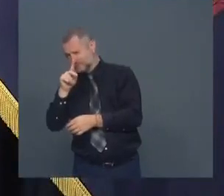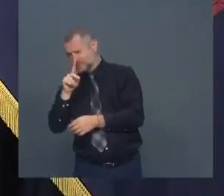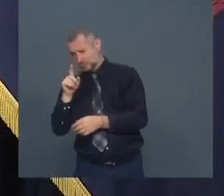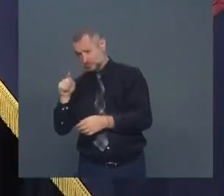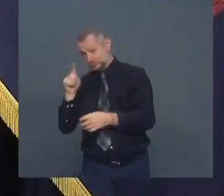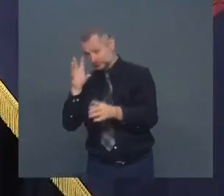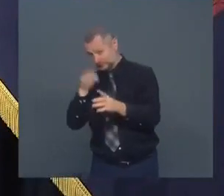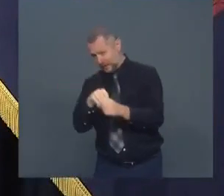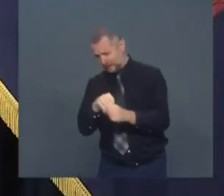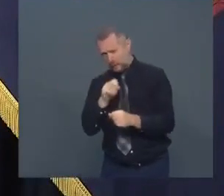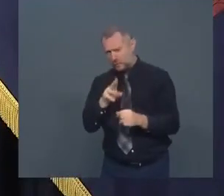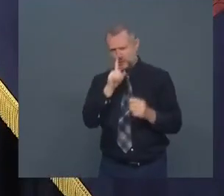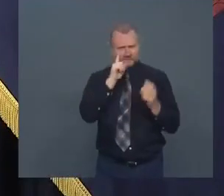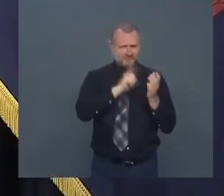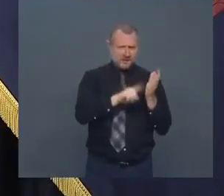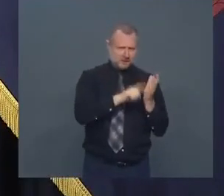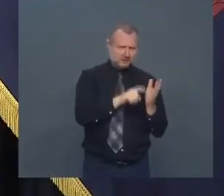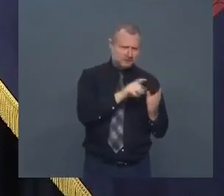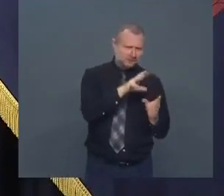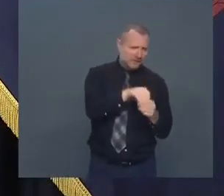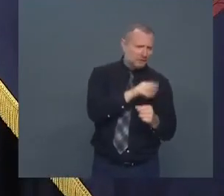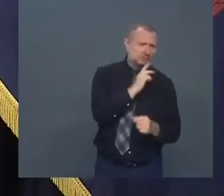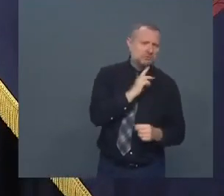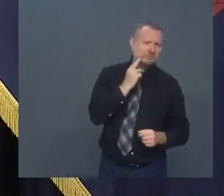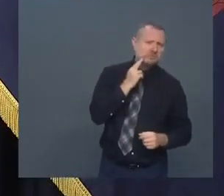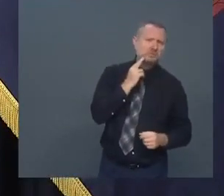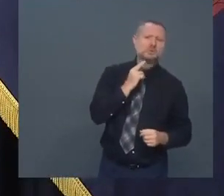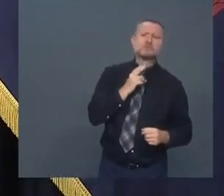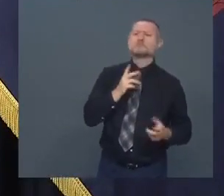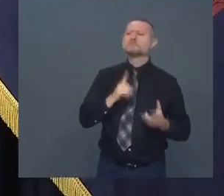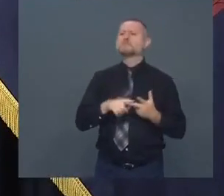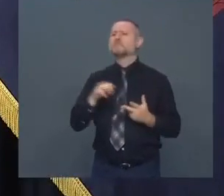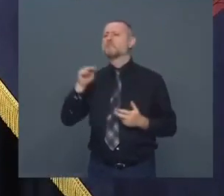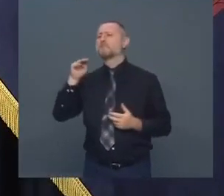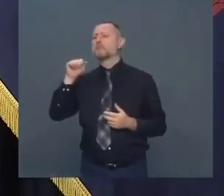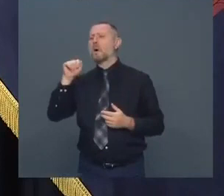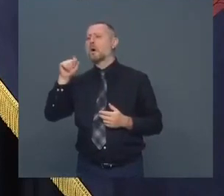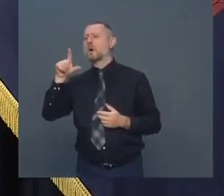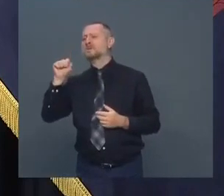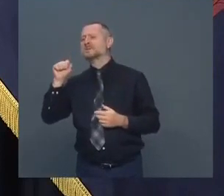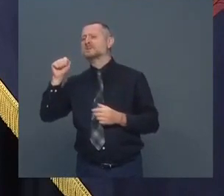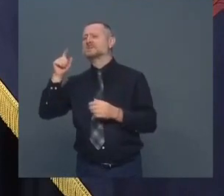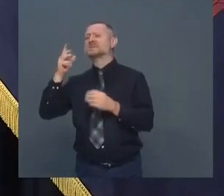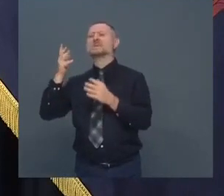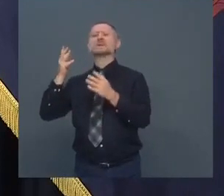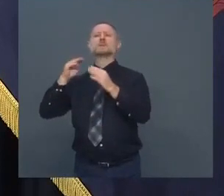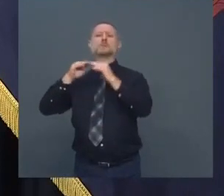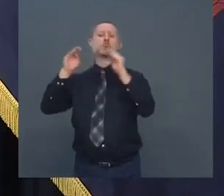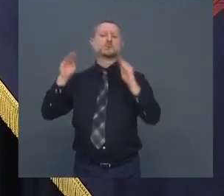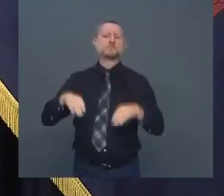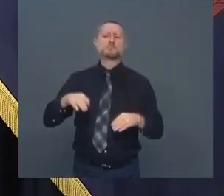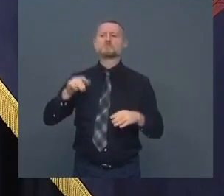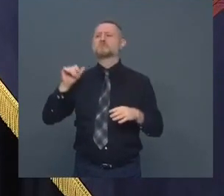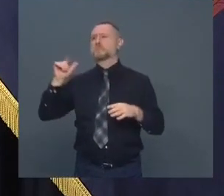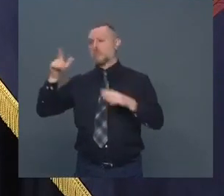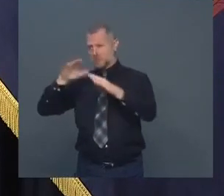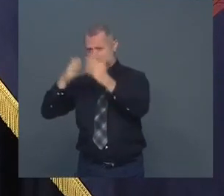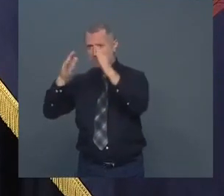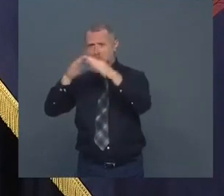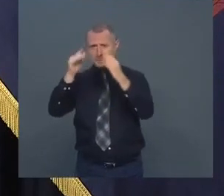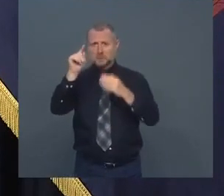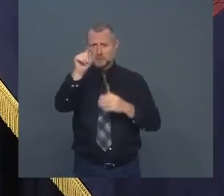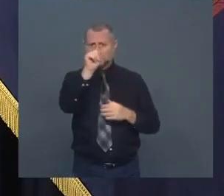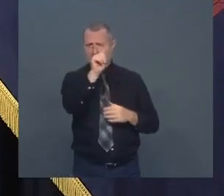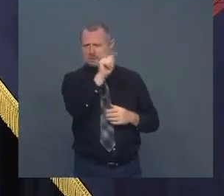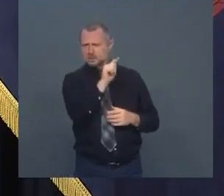inspect restaurants? And second question, with malls, museums, and other indoor settings opening, have you considered allowing